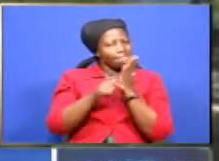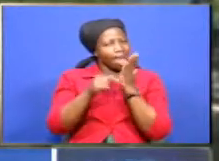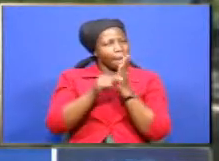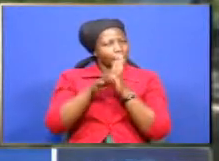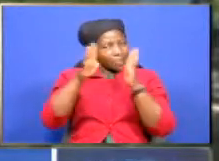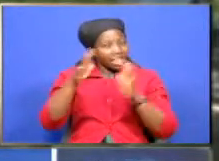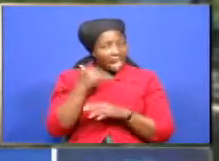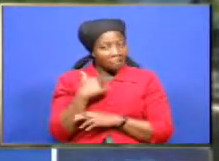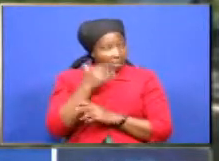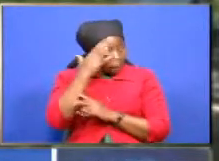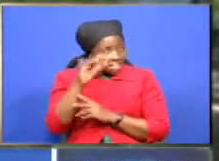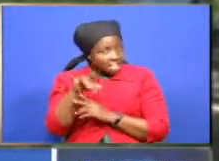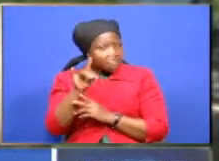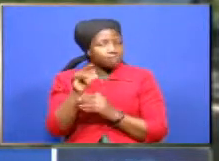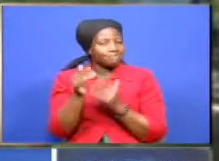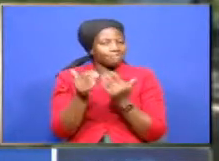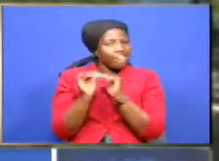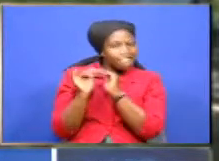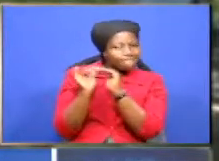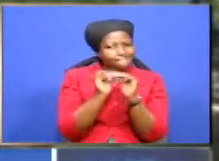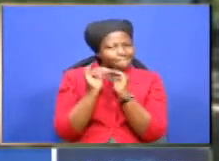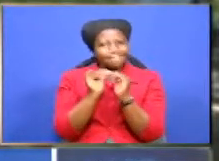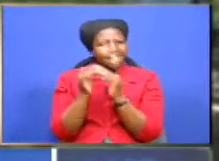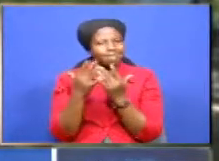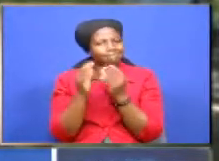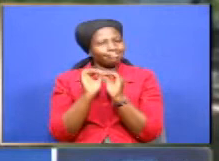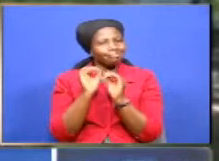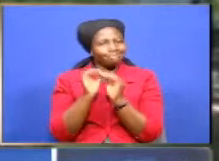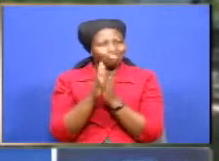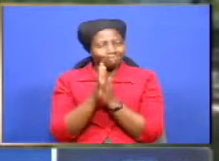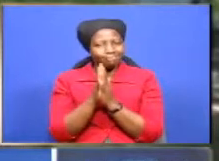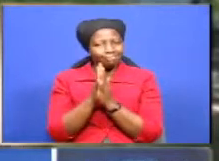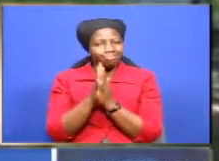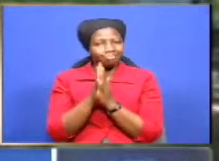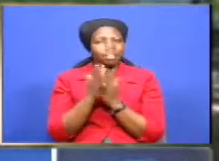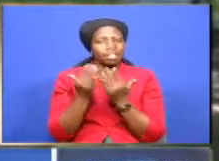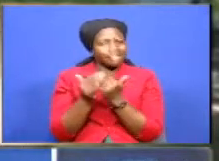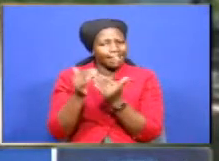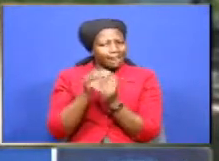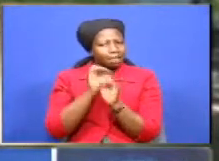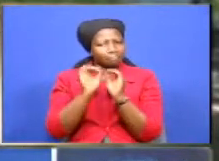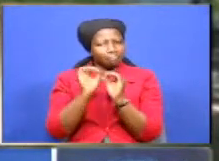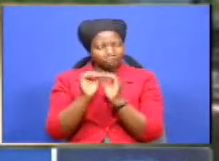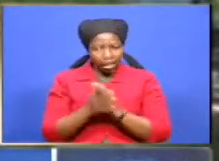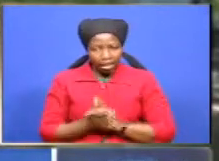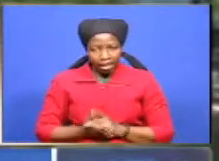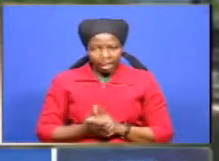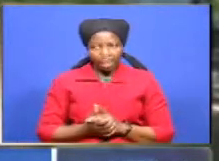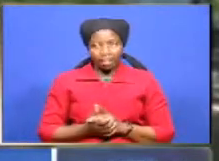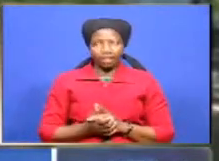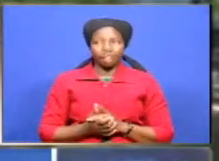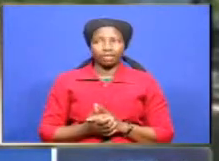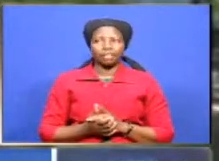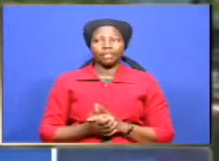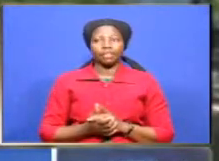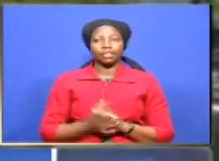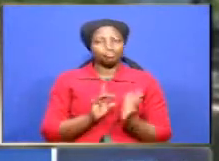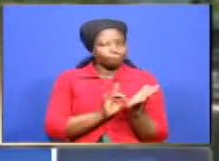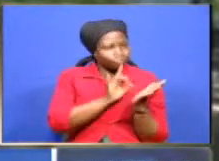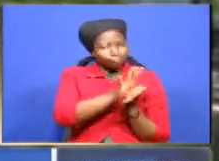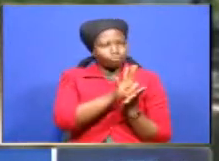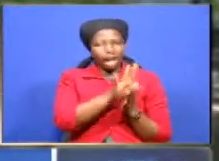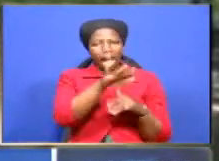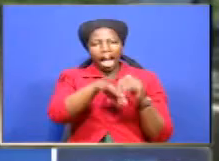unfairly. And they know the role she played in putting this government into power. Then you come and hold out of office for no good reason. The people are